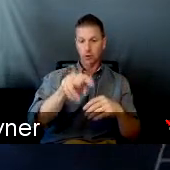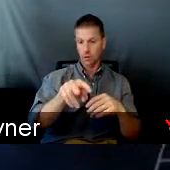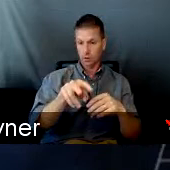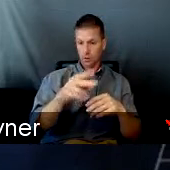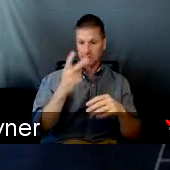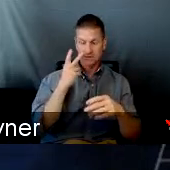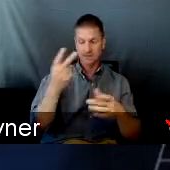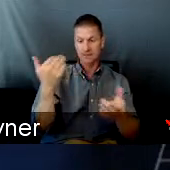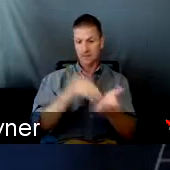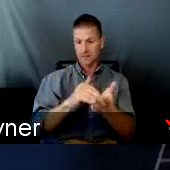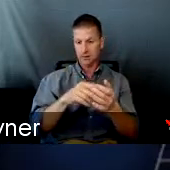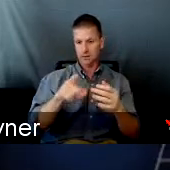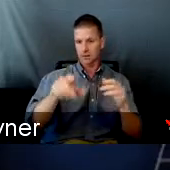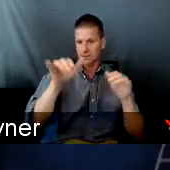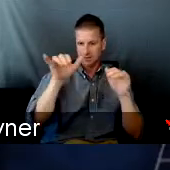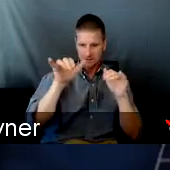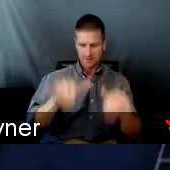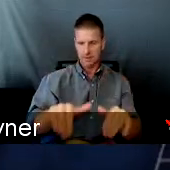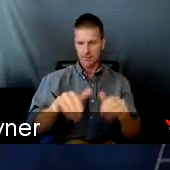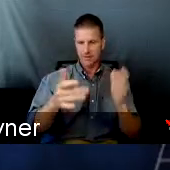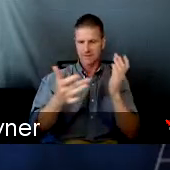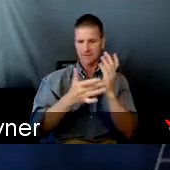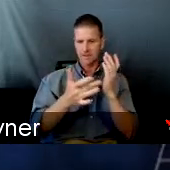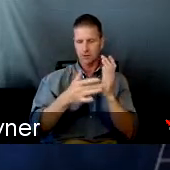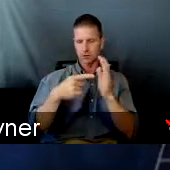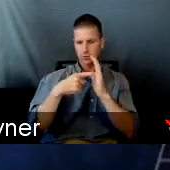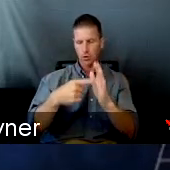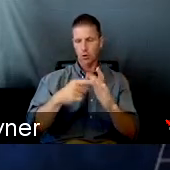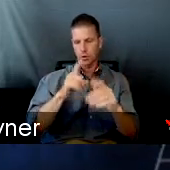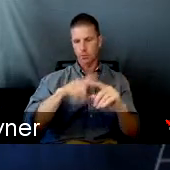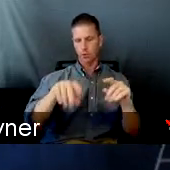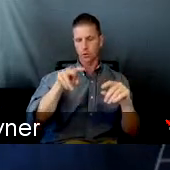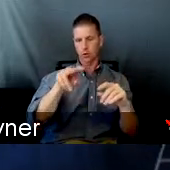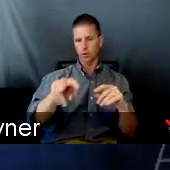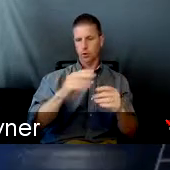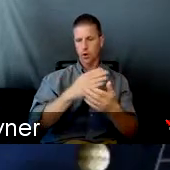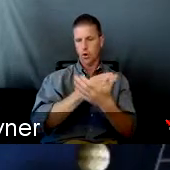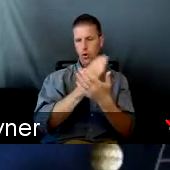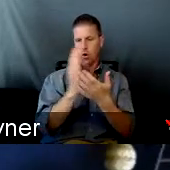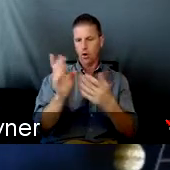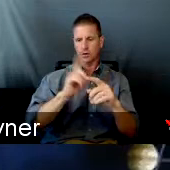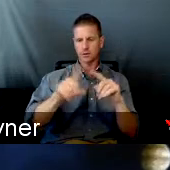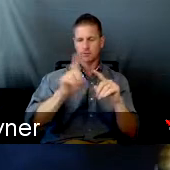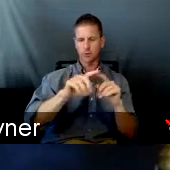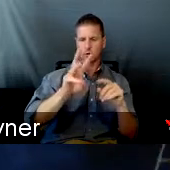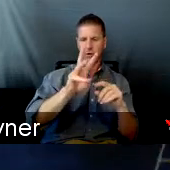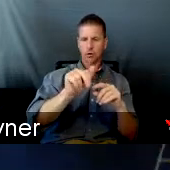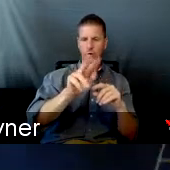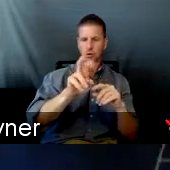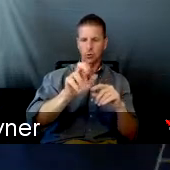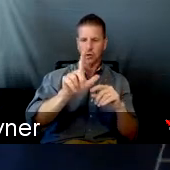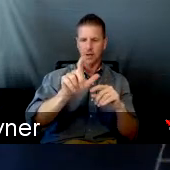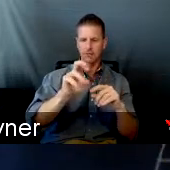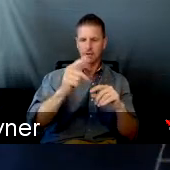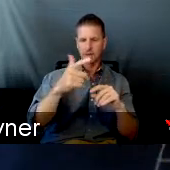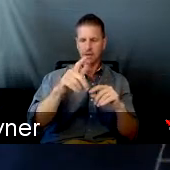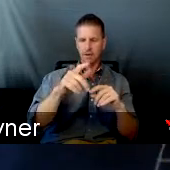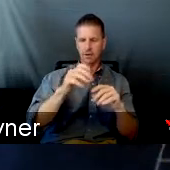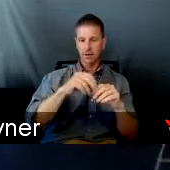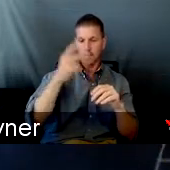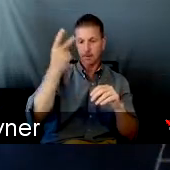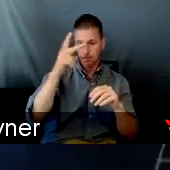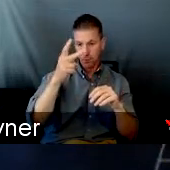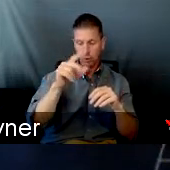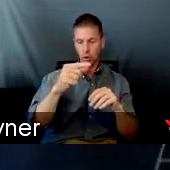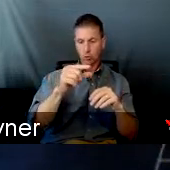see here is the same technique shown, but we're looking across different wavelength regimes there. So in the purple, green, and